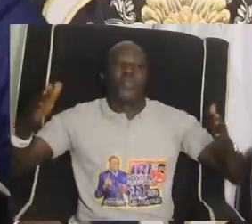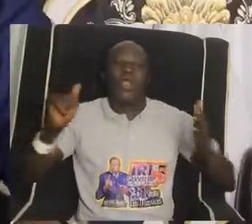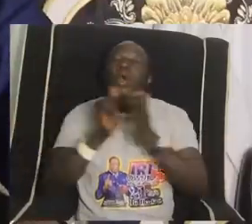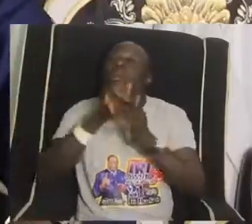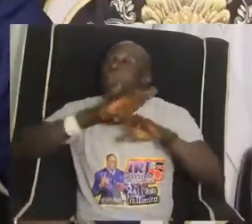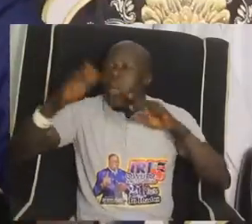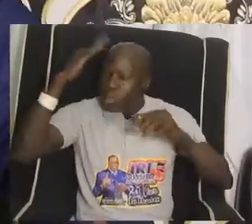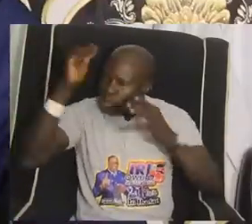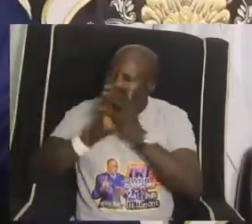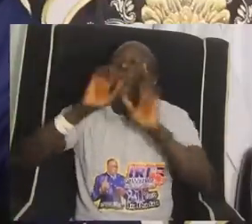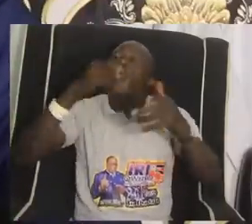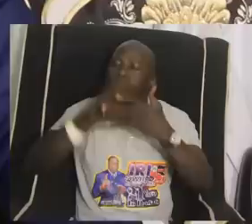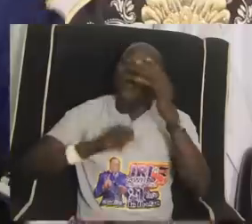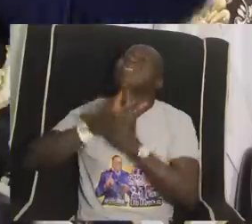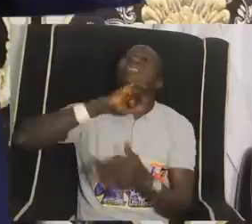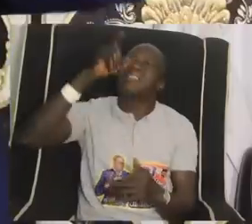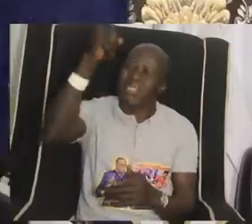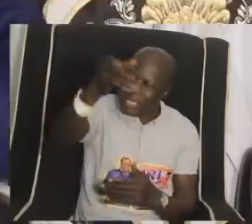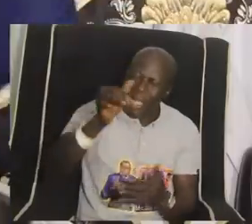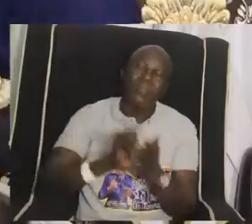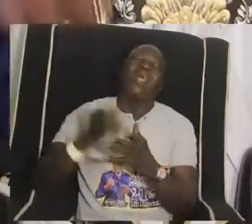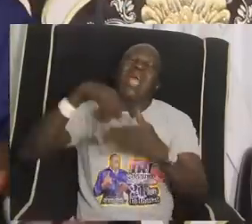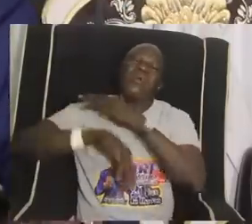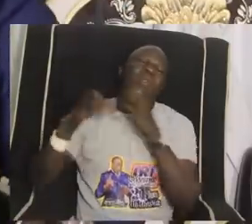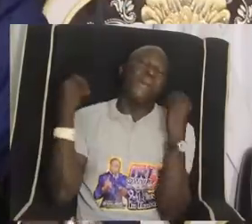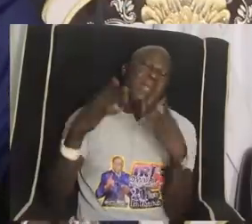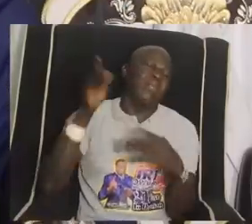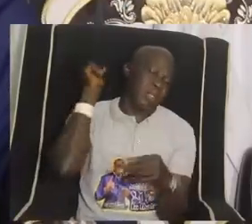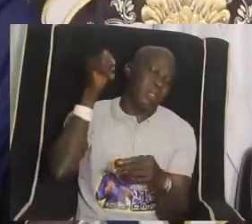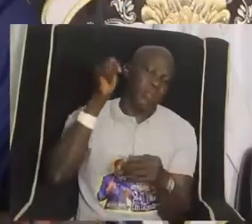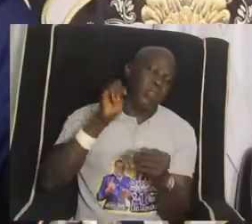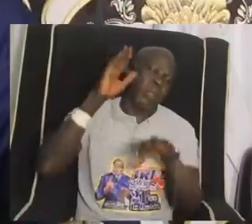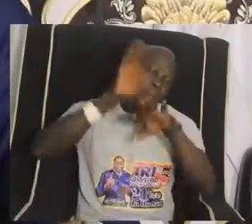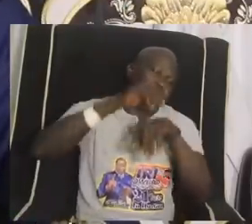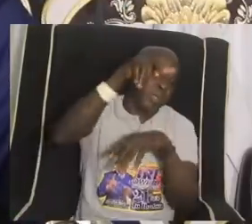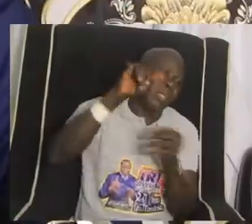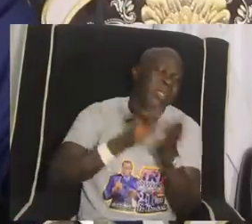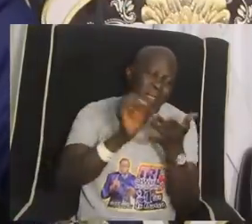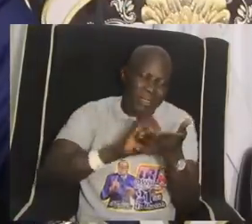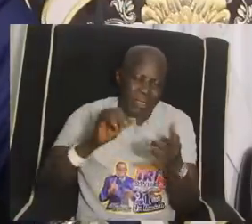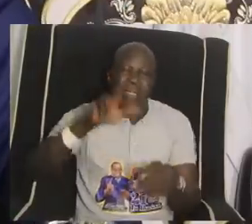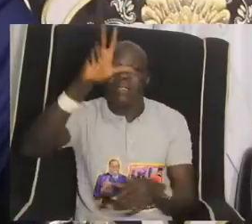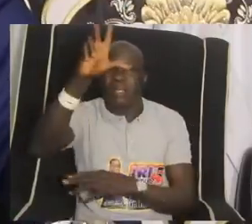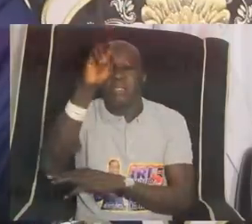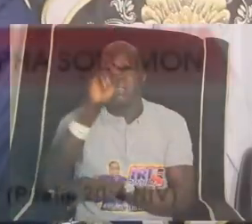What know what is there. There are lots of testimony about. Write to them.